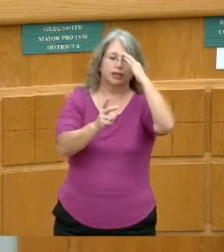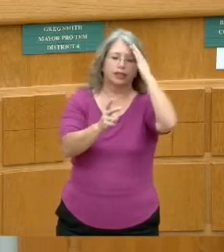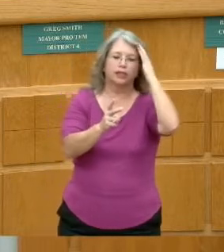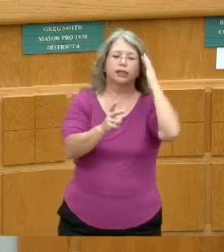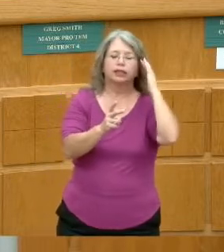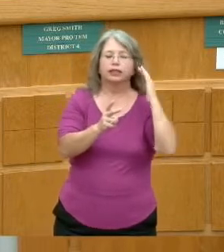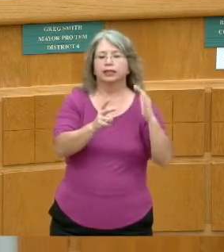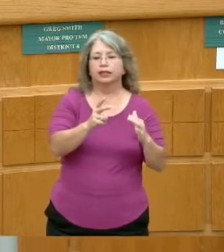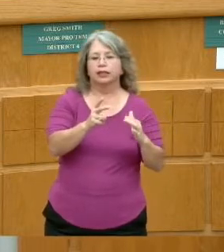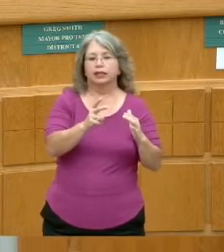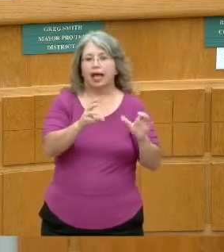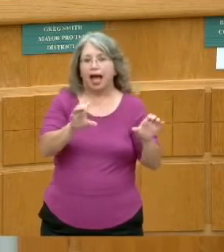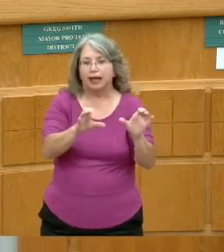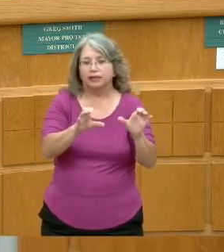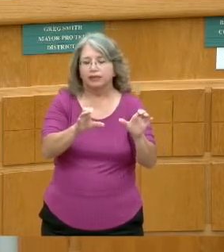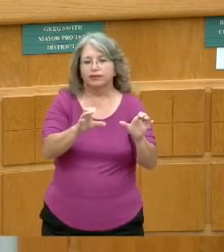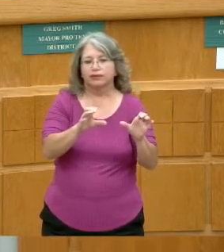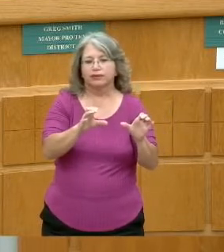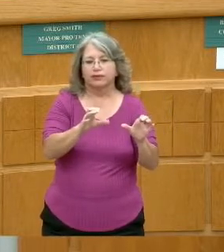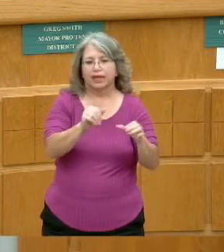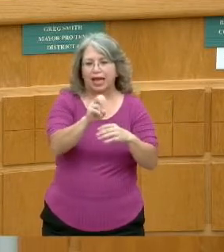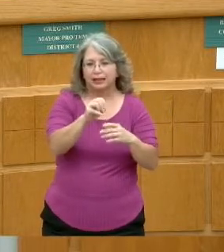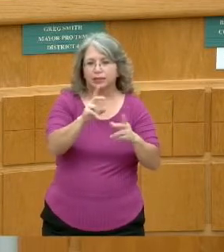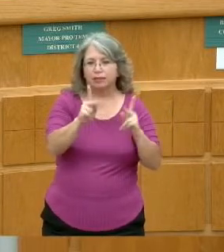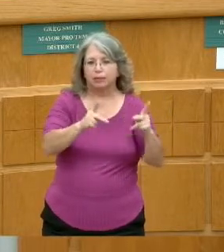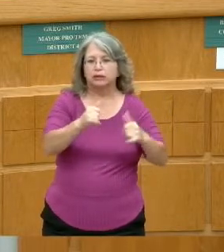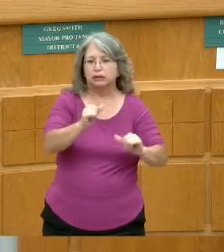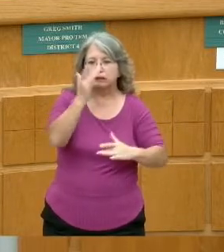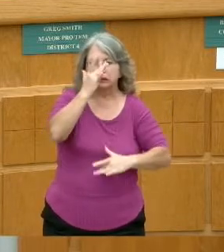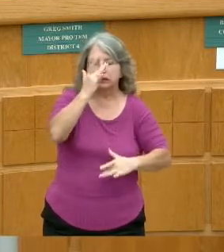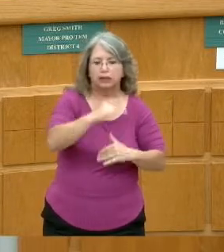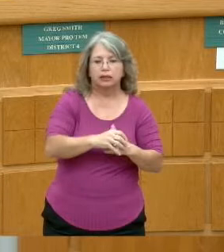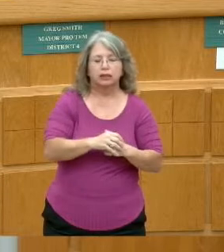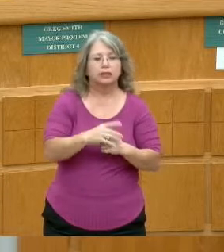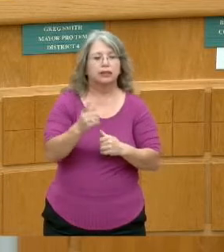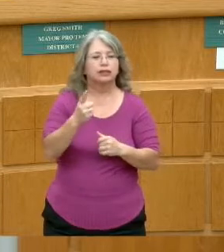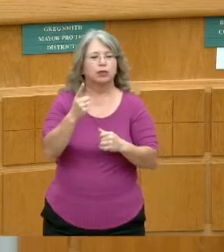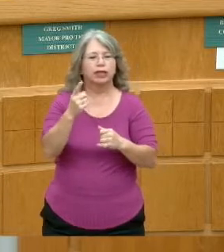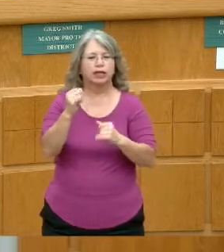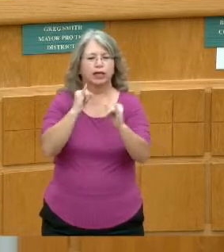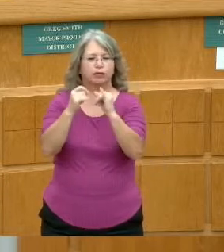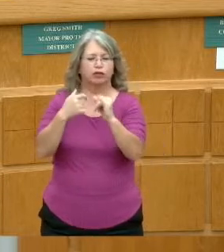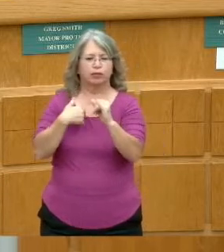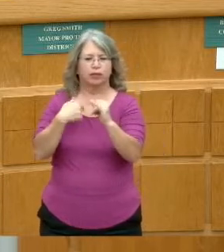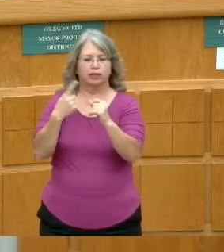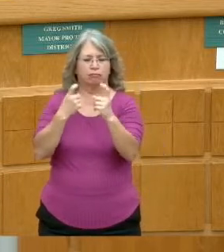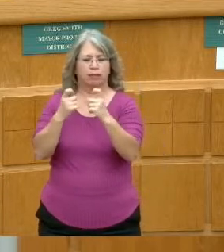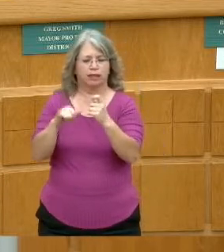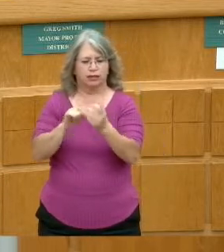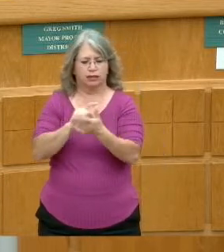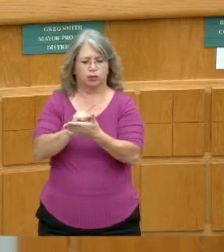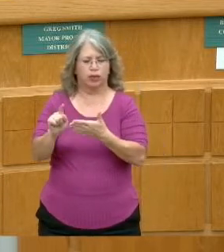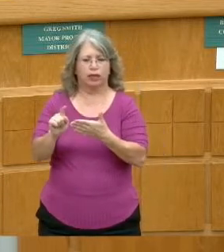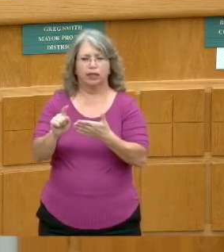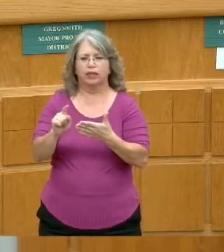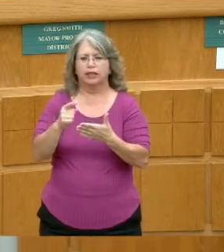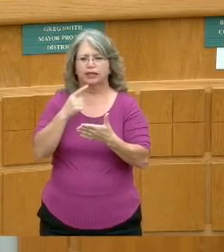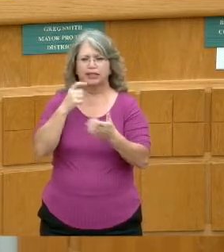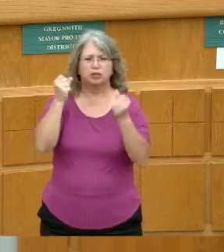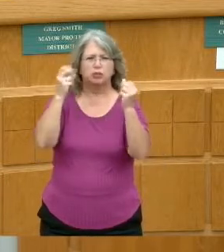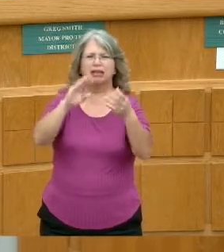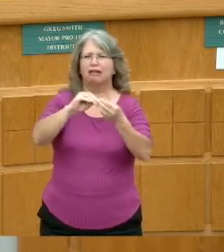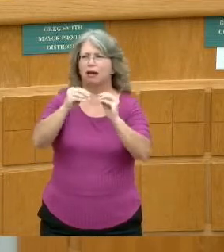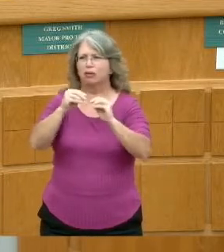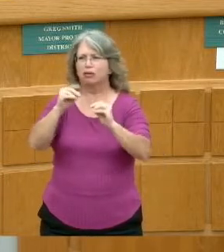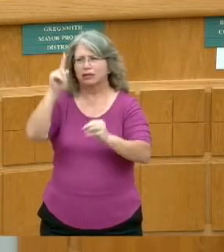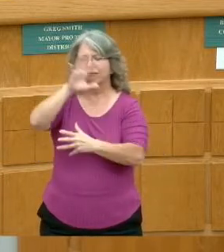more. I got interviewed this week about numbers, and there's too many numbers going around, so if you don't like the numbers, just focus on the colors. The darker the color,